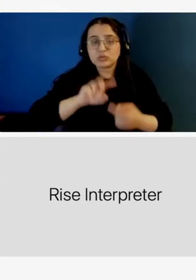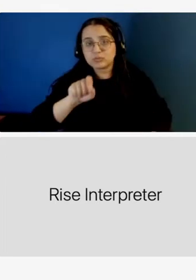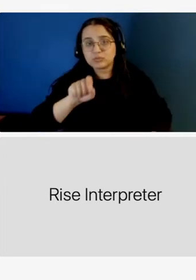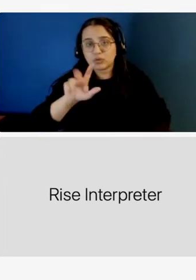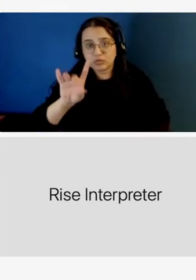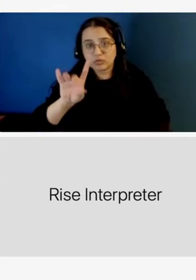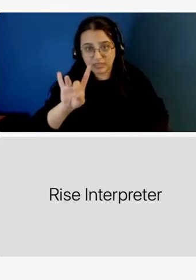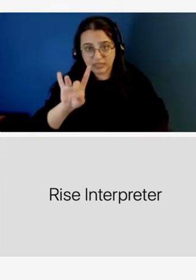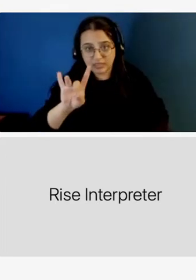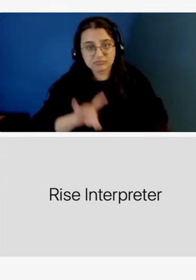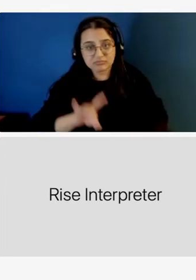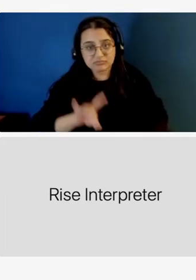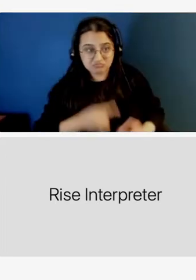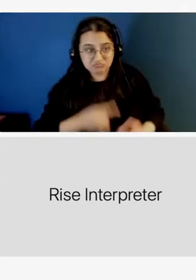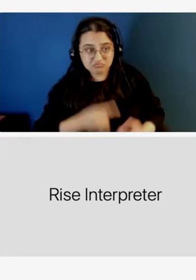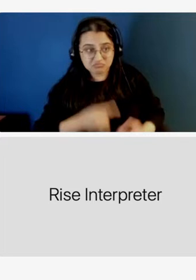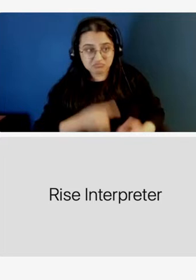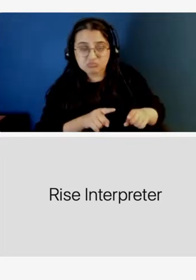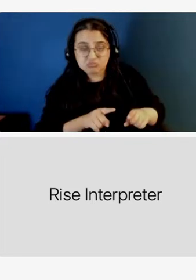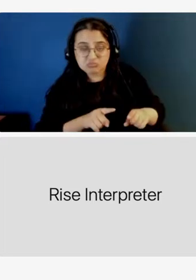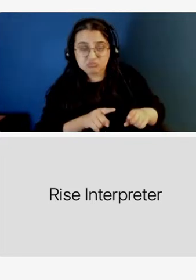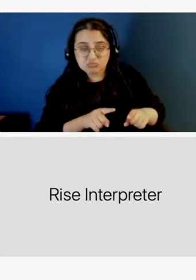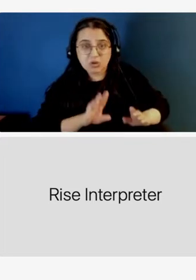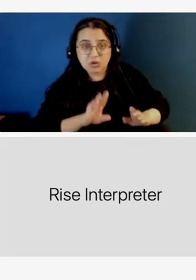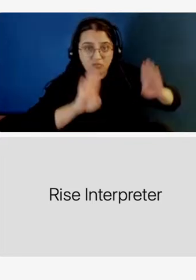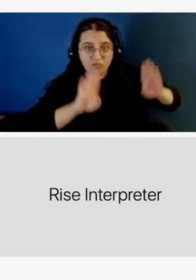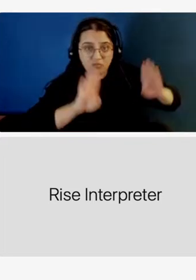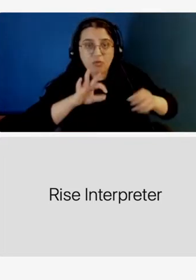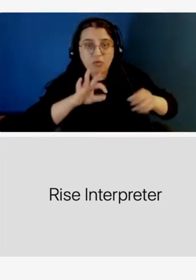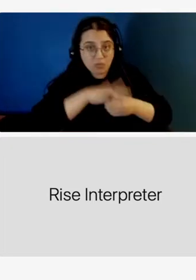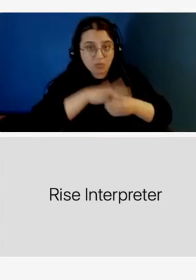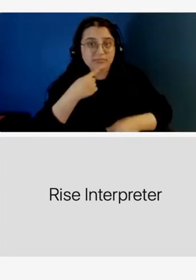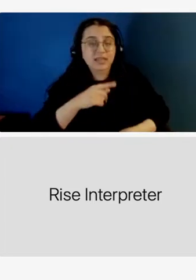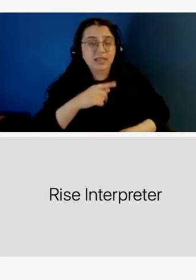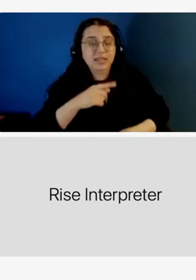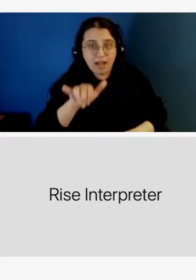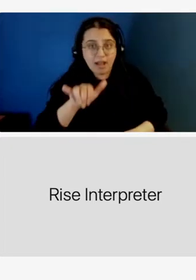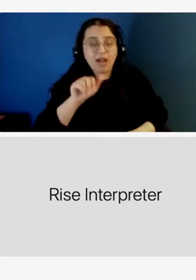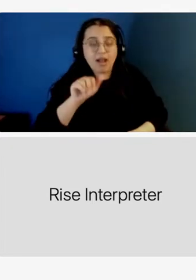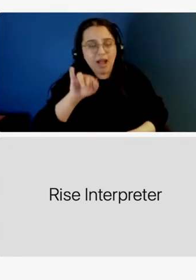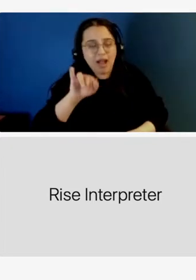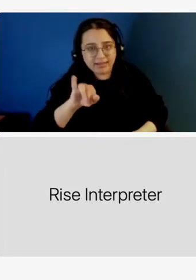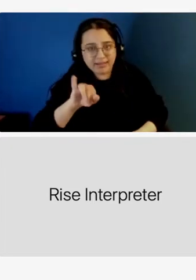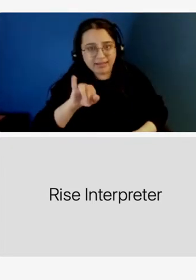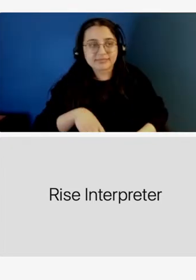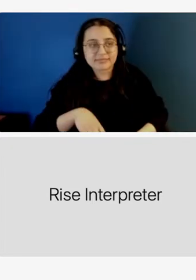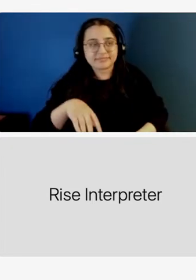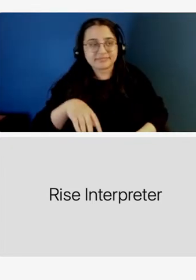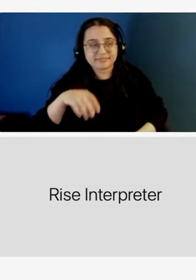6.38. I'll call for a vote. All those in favor say aye. Aye. All those opposed, nay.